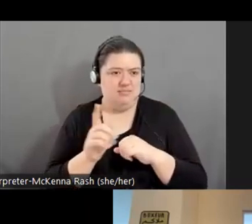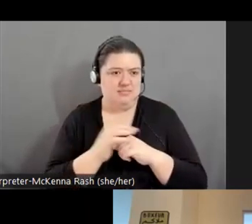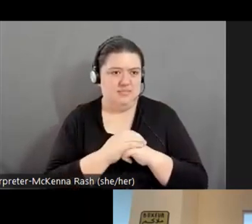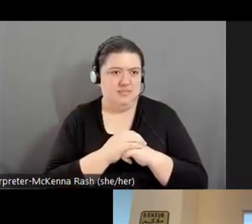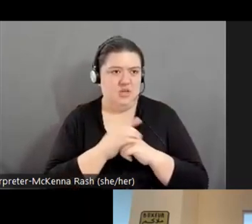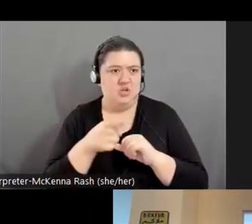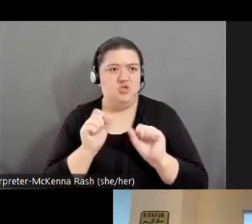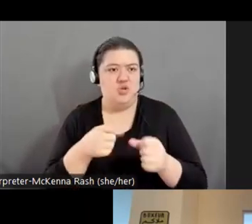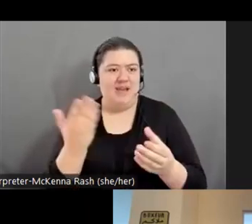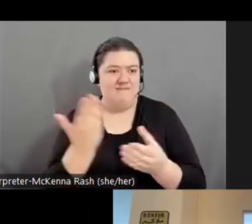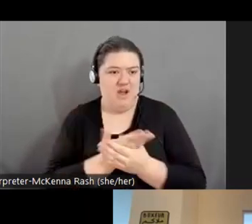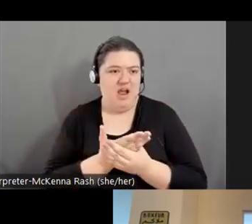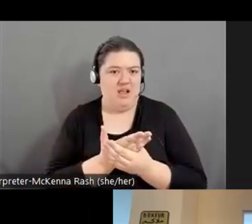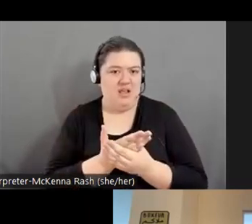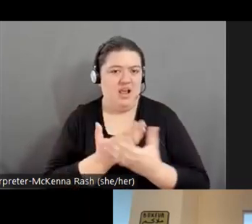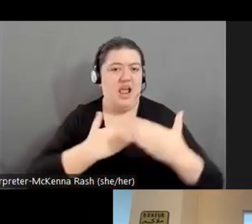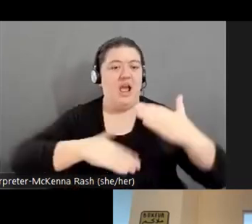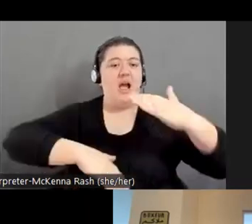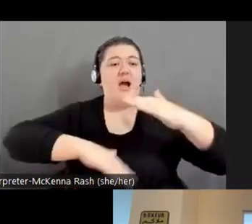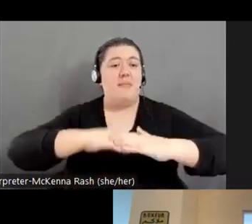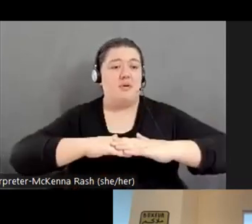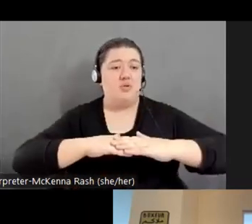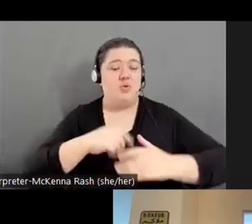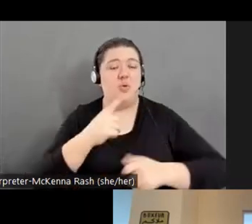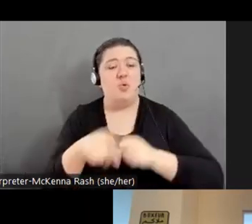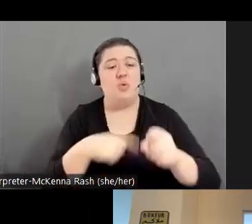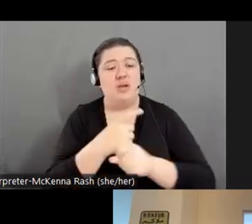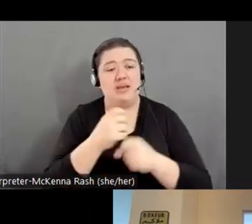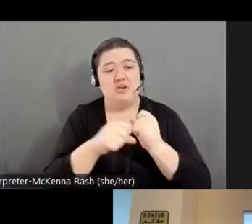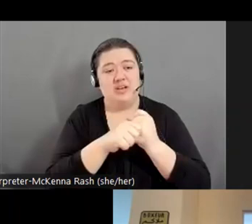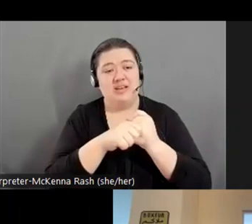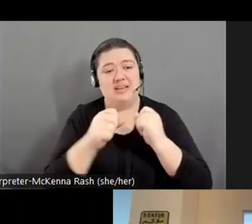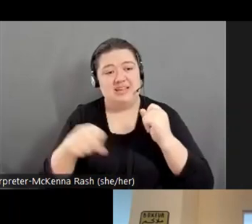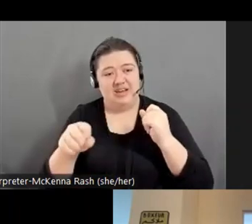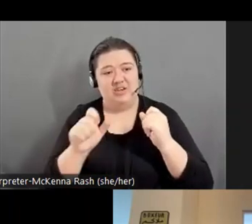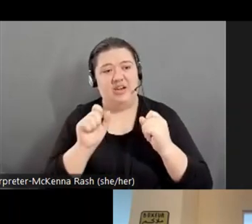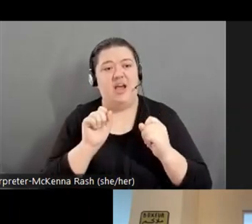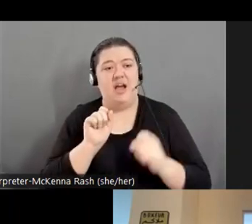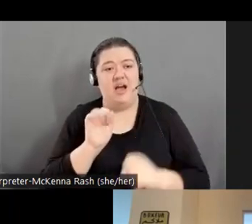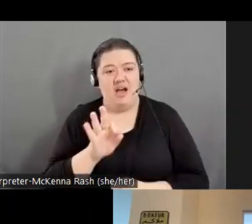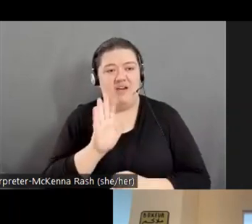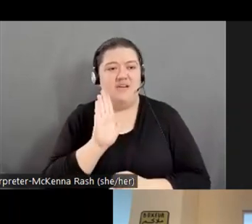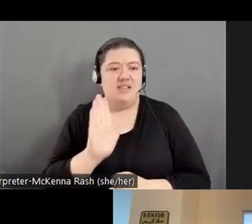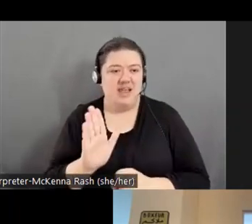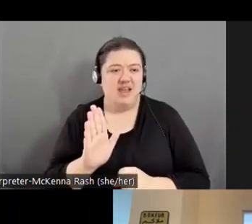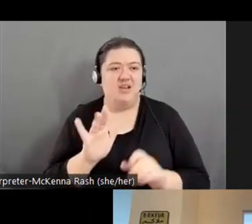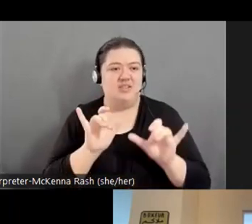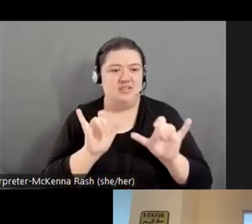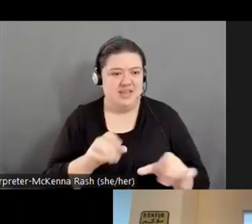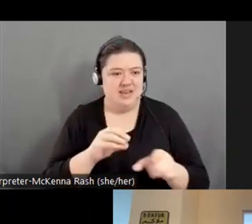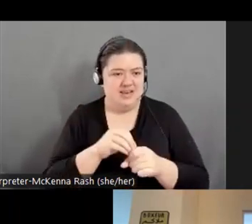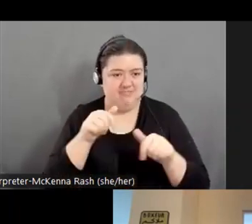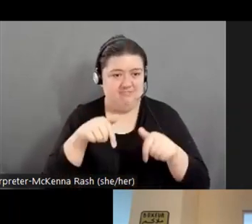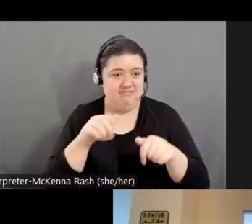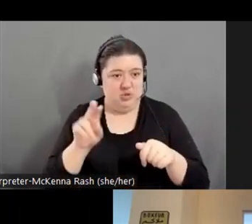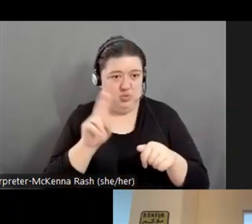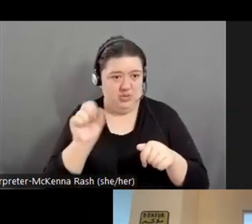you could file up to 1 year of an extension of their stay in the U.S.